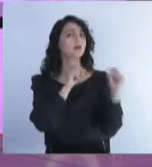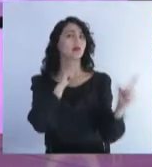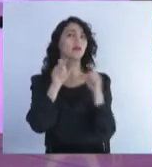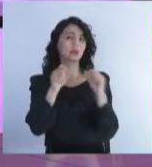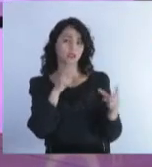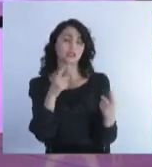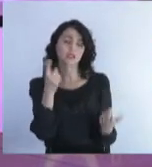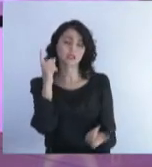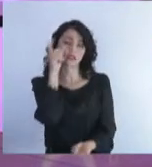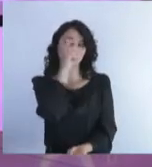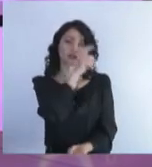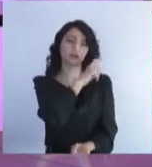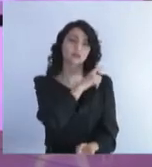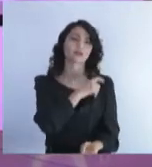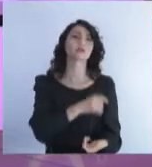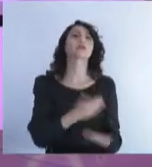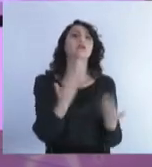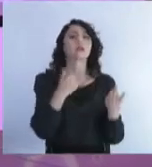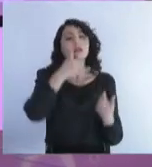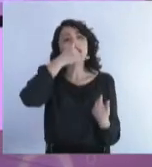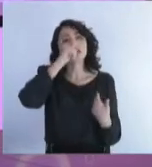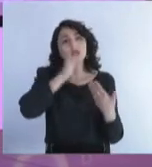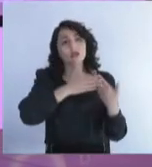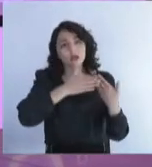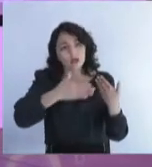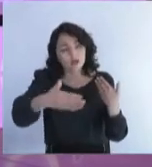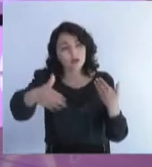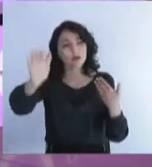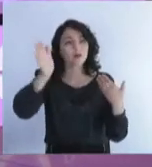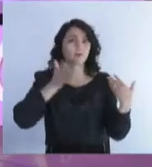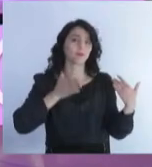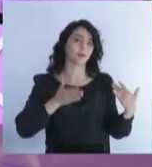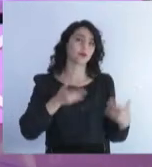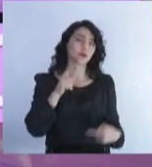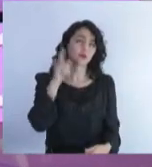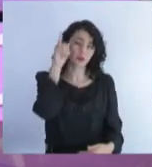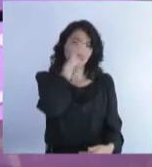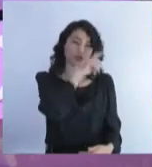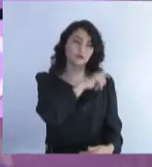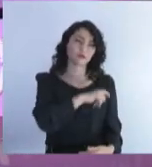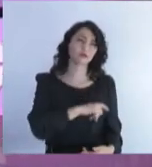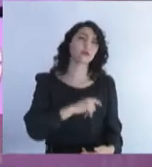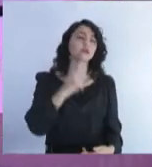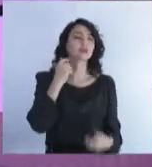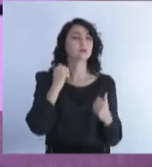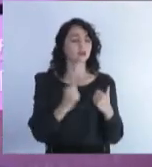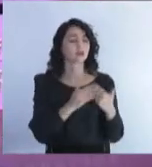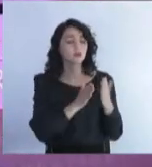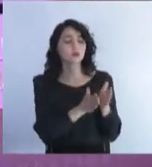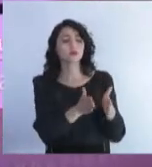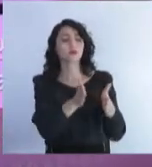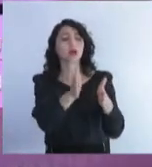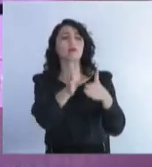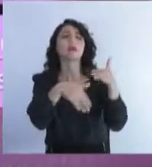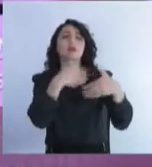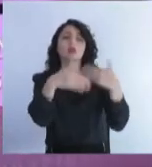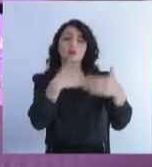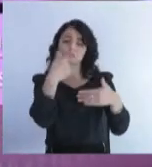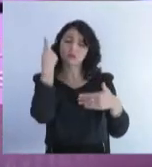time. It's a bigger, longer road that someone has to travel in order to get there. But it's